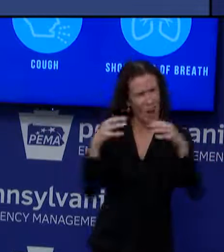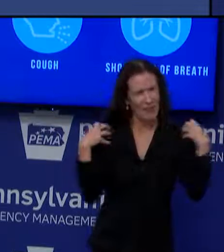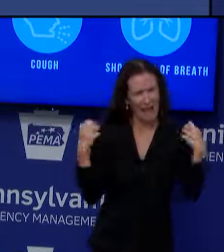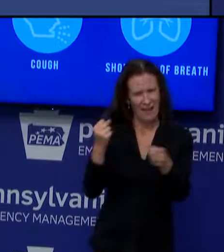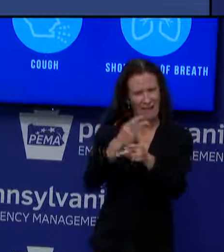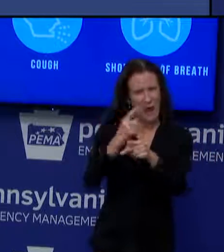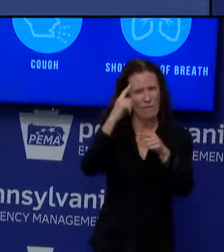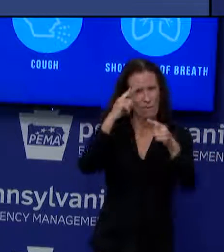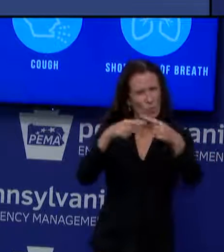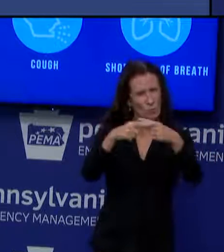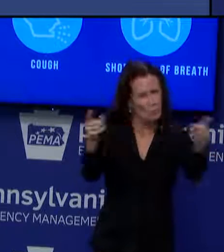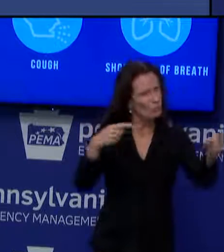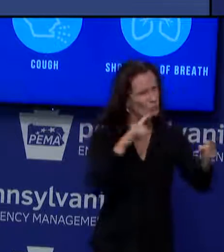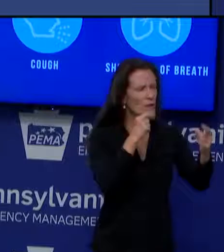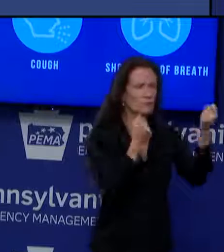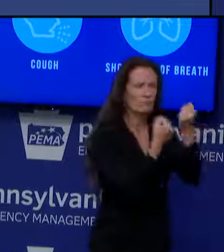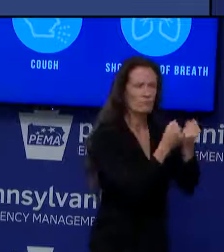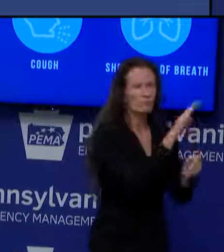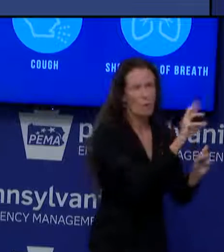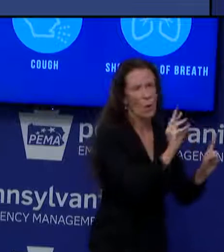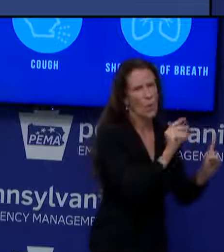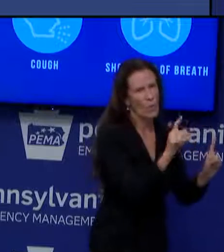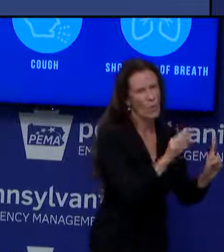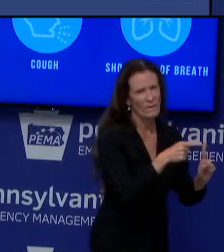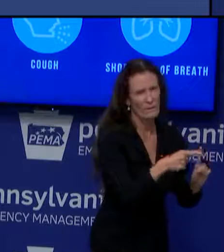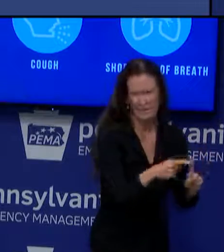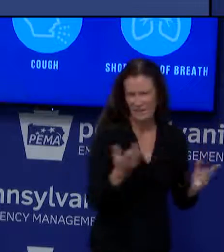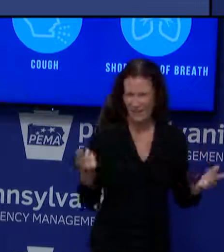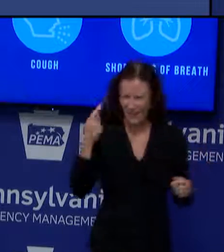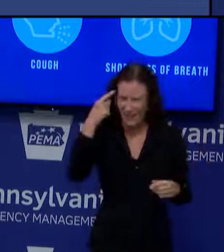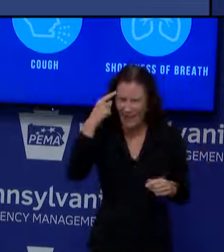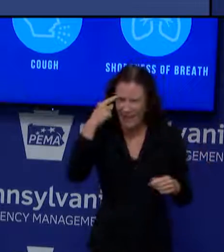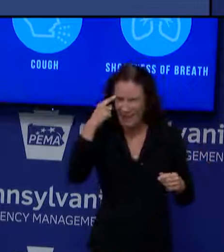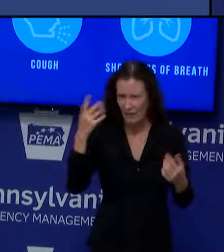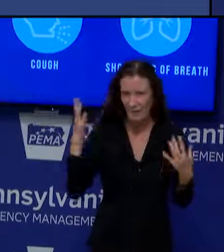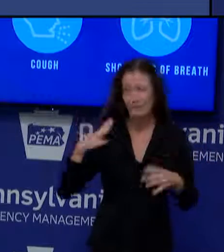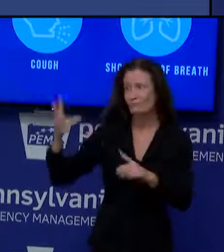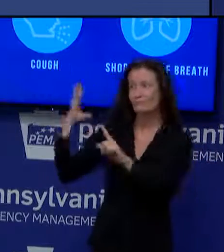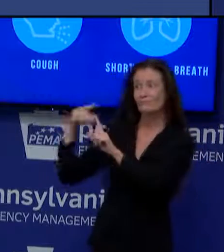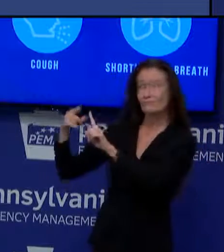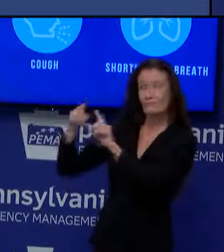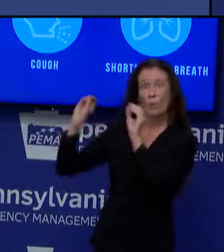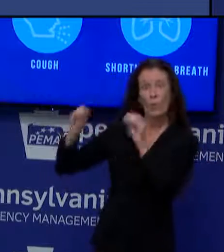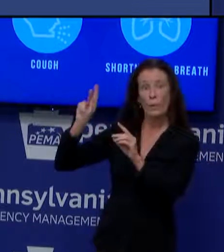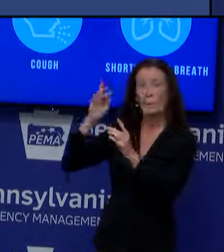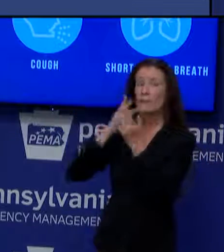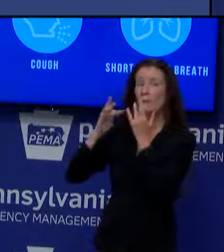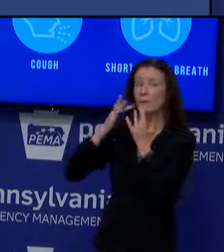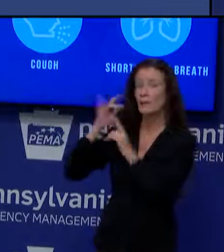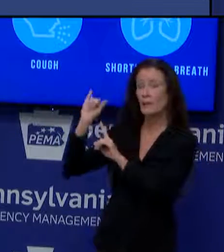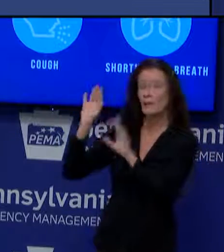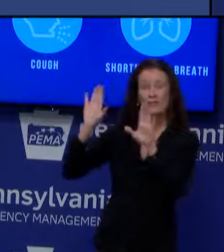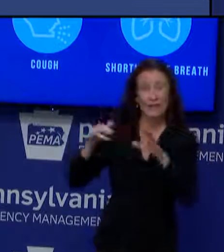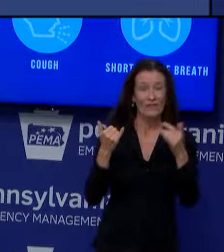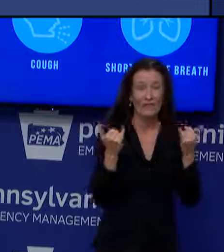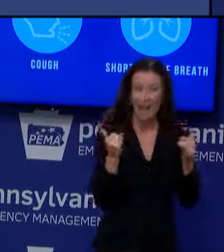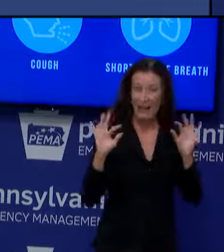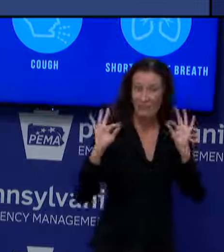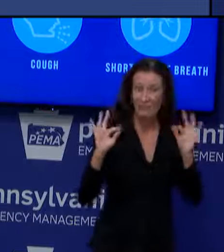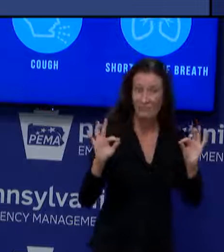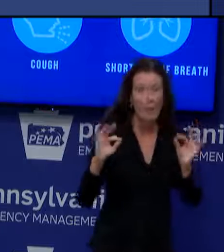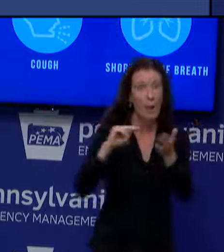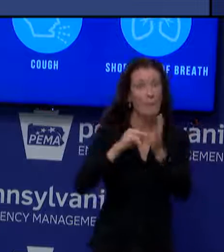Pennsylvanians. We cannot go backwards in ensuring that healthcare access, affordable healthcare